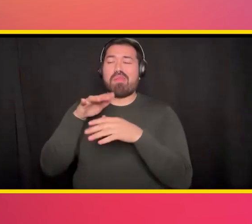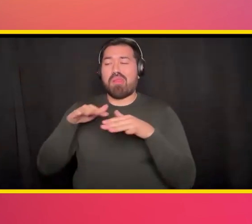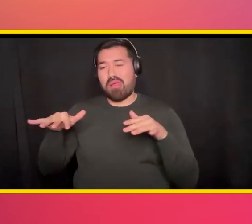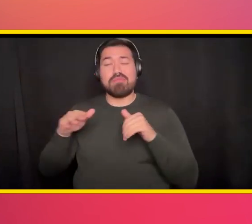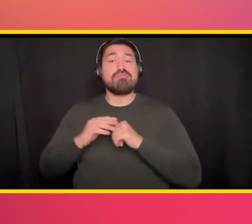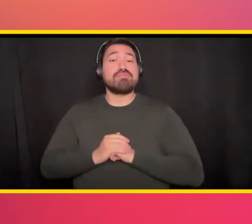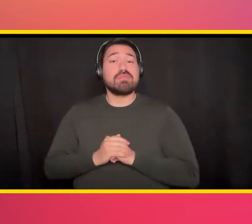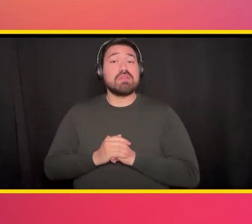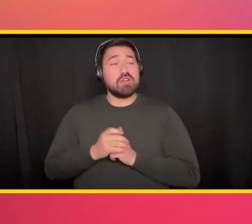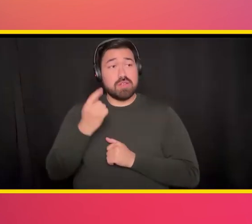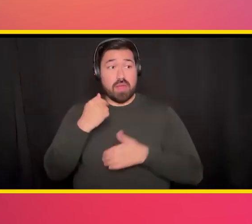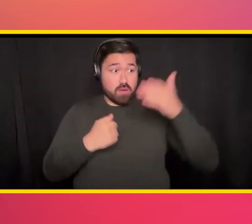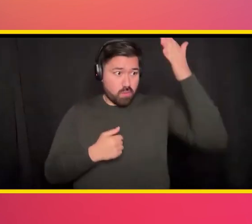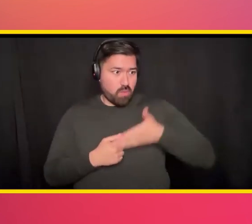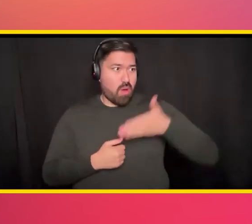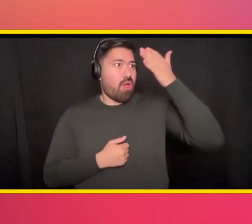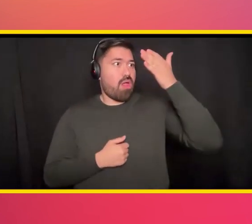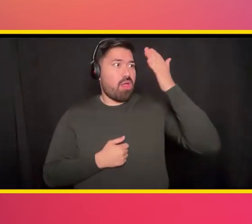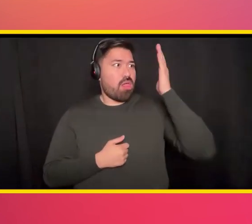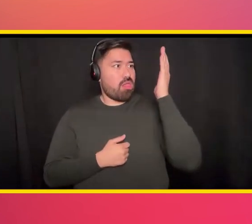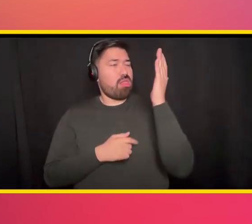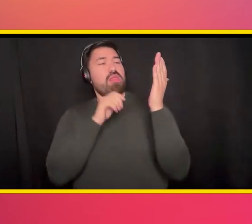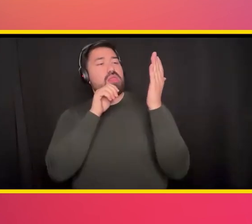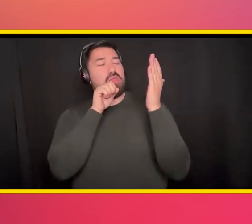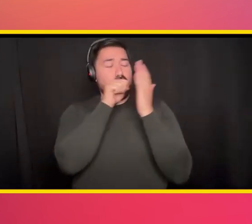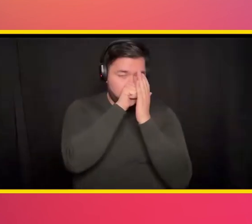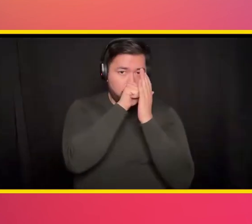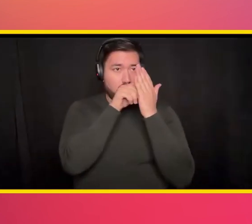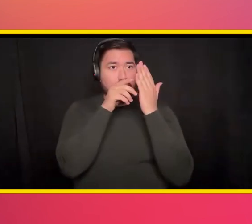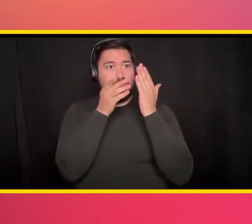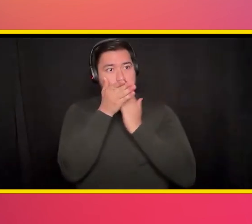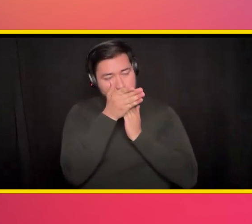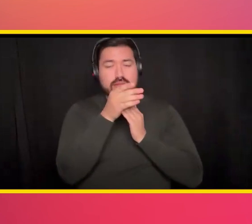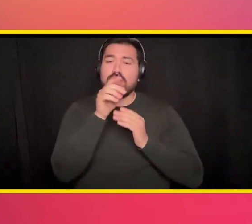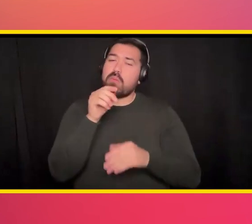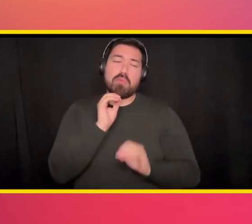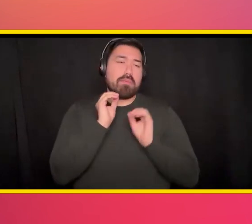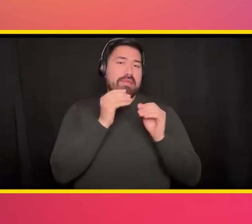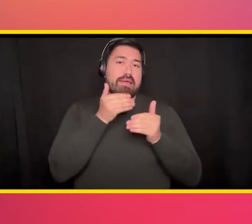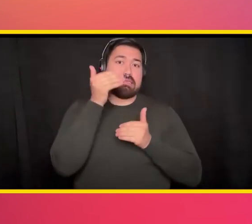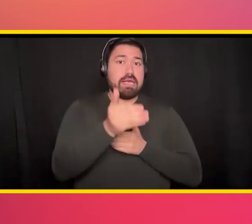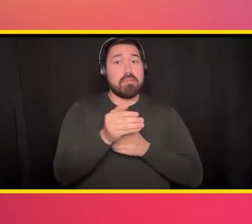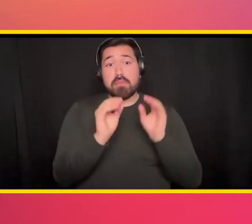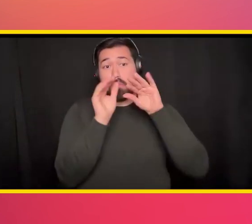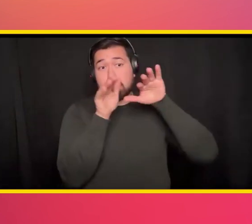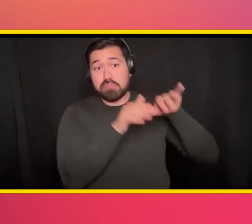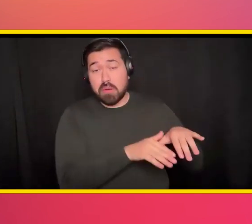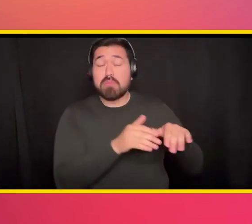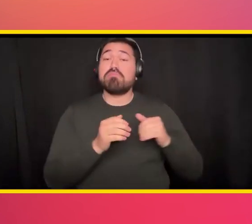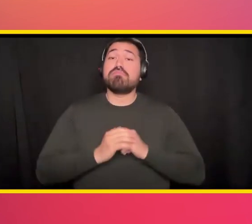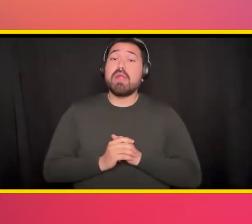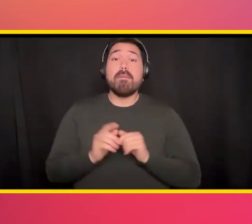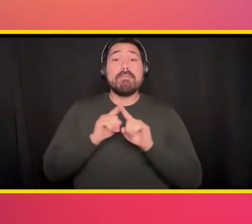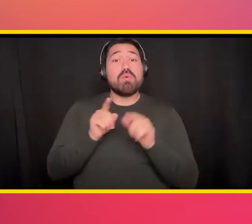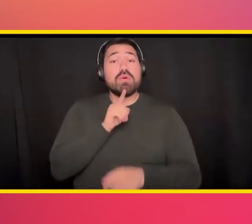brick wall is going to be there again next time Yeah. you speak with that person or individual. The thing is finding